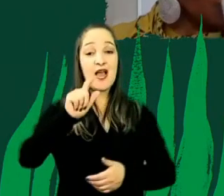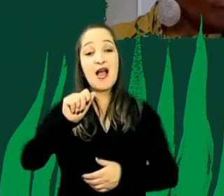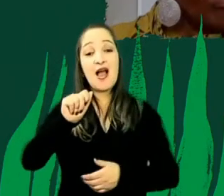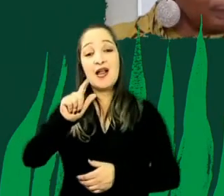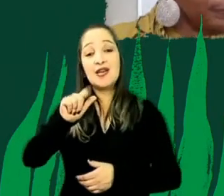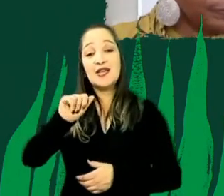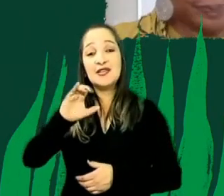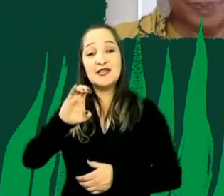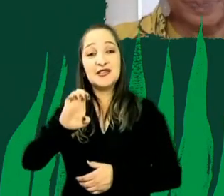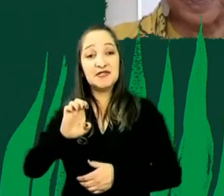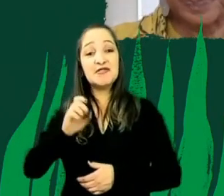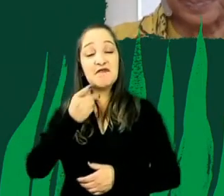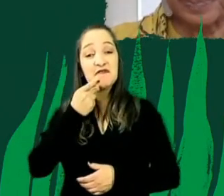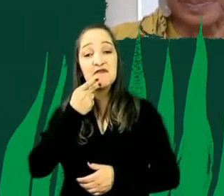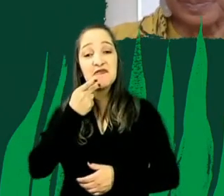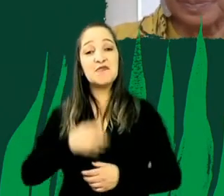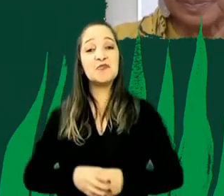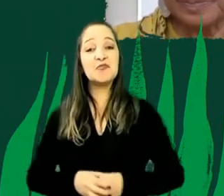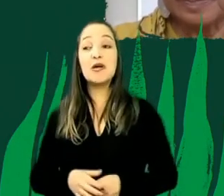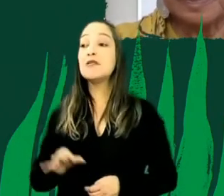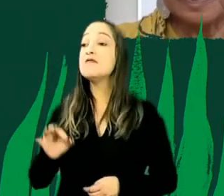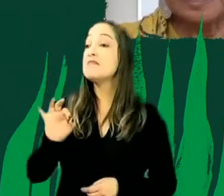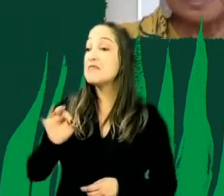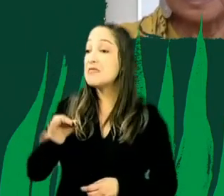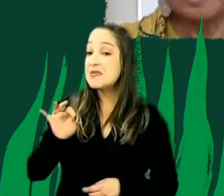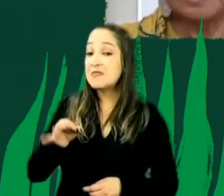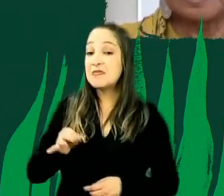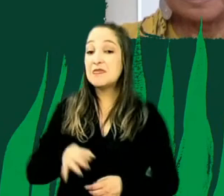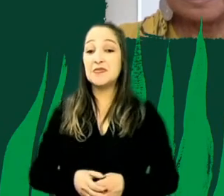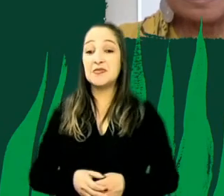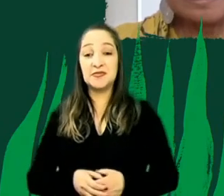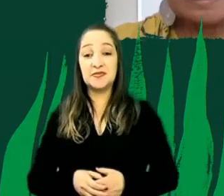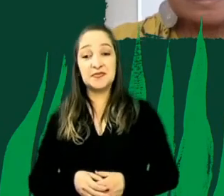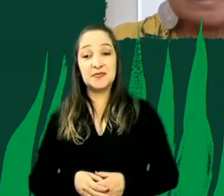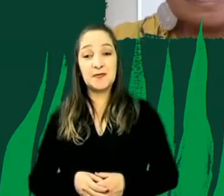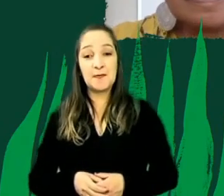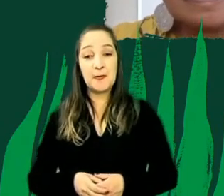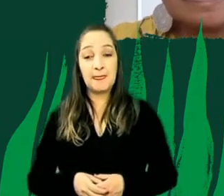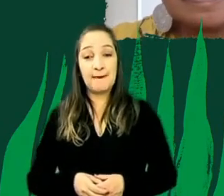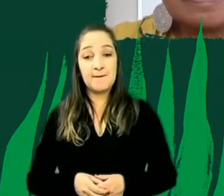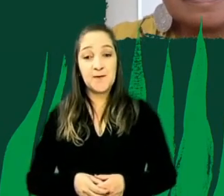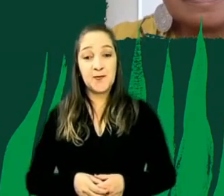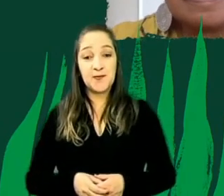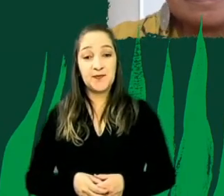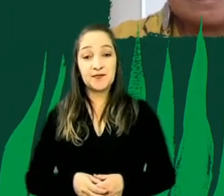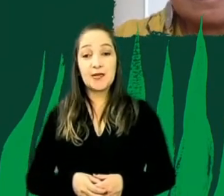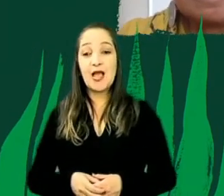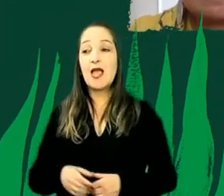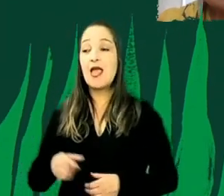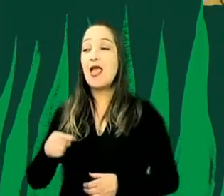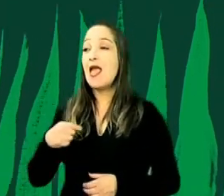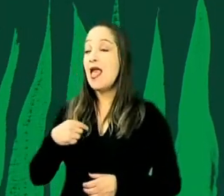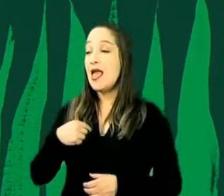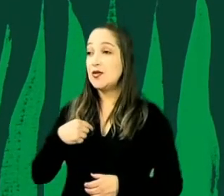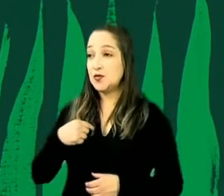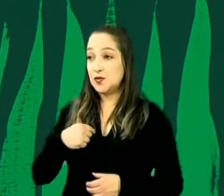notebooks, what the Black notebooks. That has a lot to do with the Black writers' notebooks here. I have